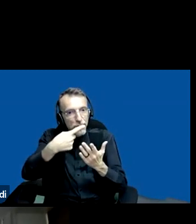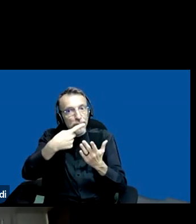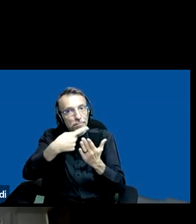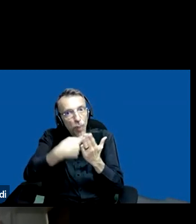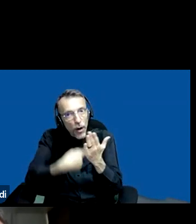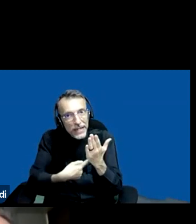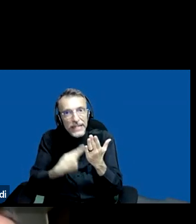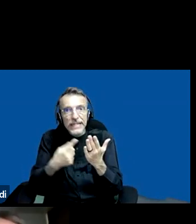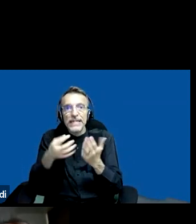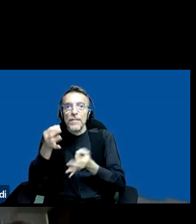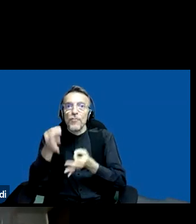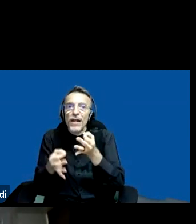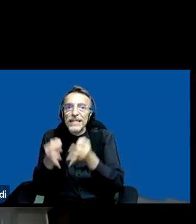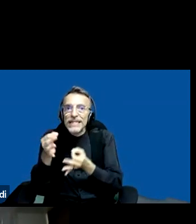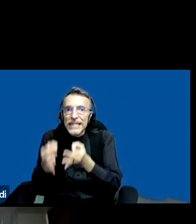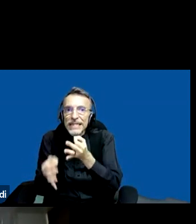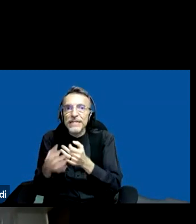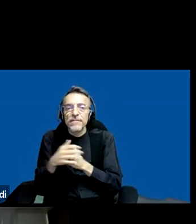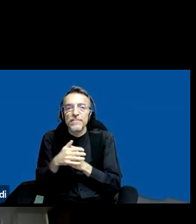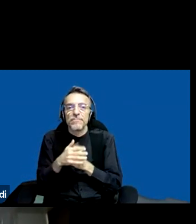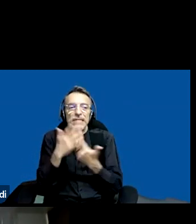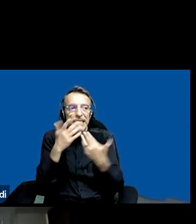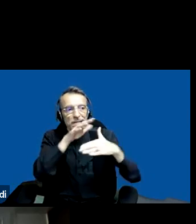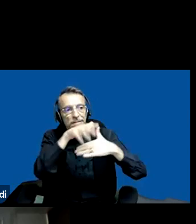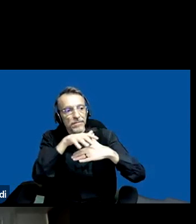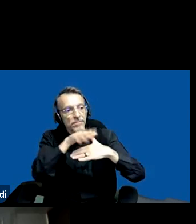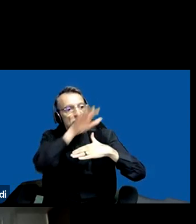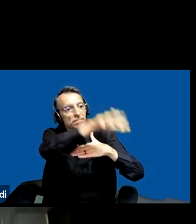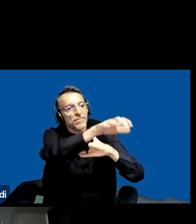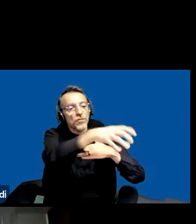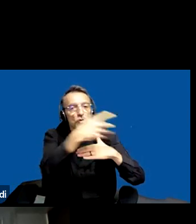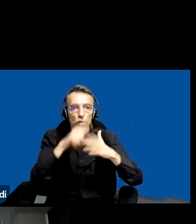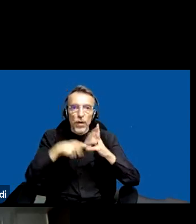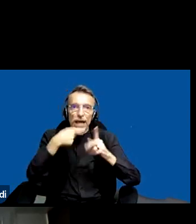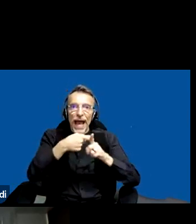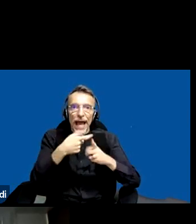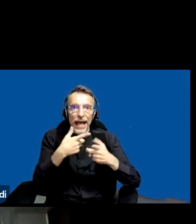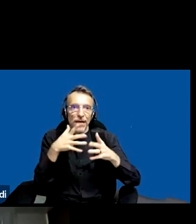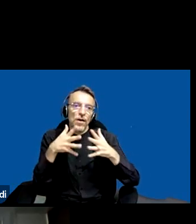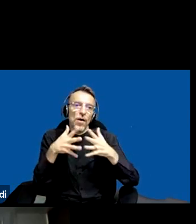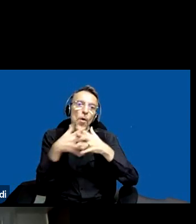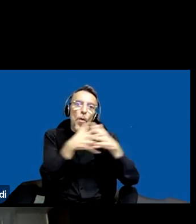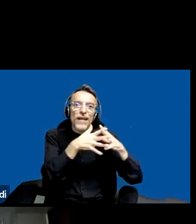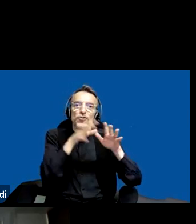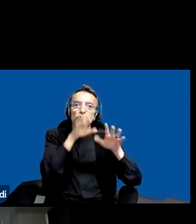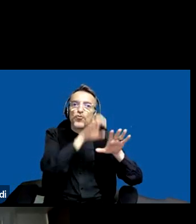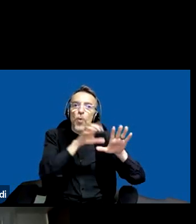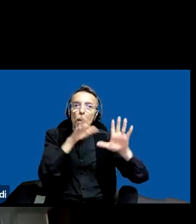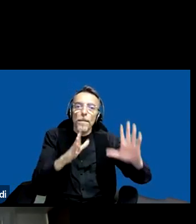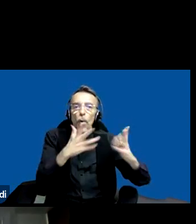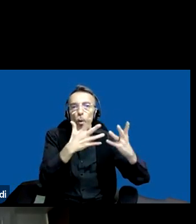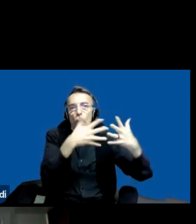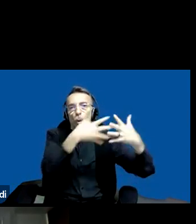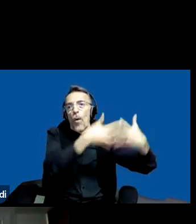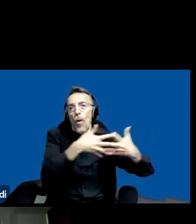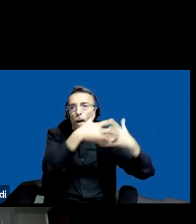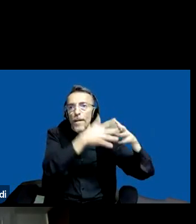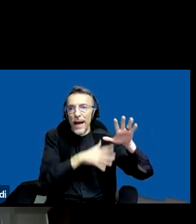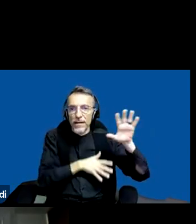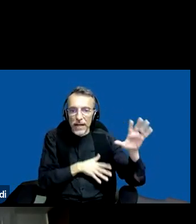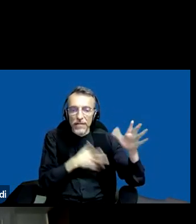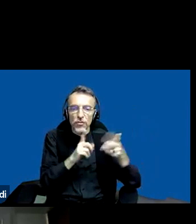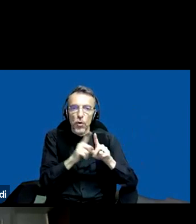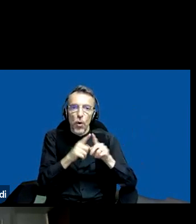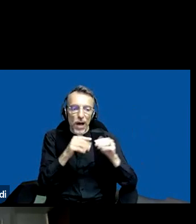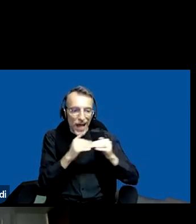on outside of the UK, outside of Western Europe and North America, and the sorts of issues of equality and